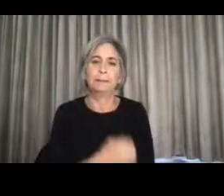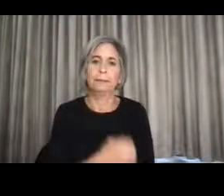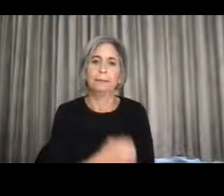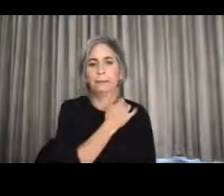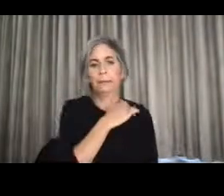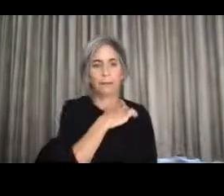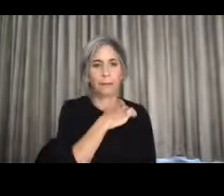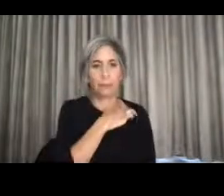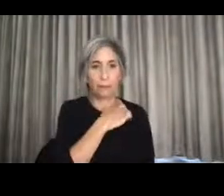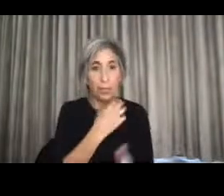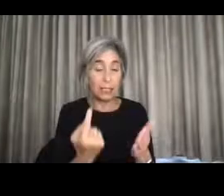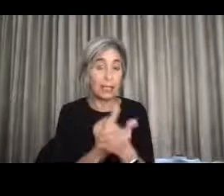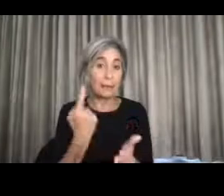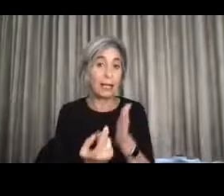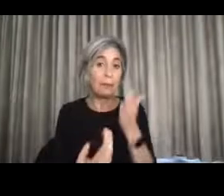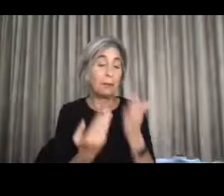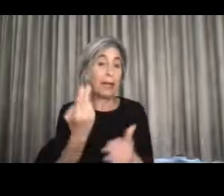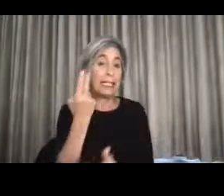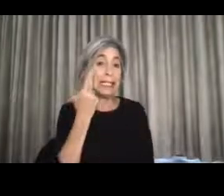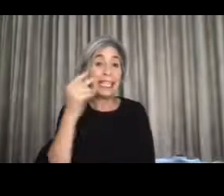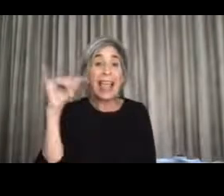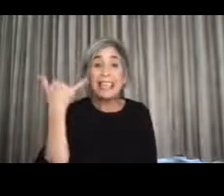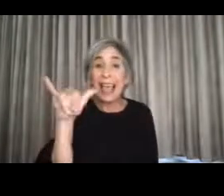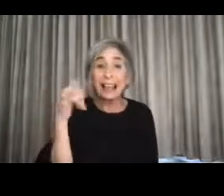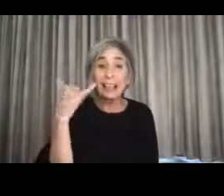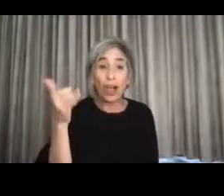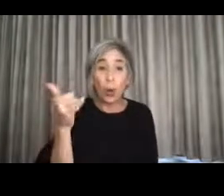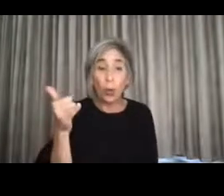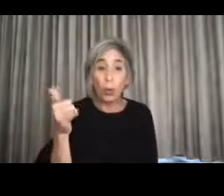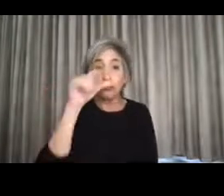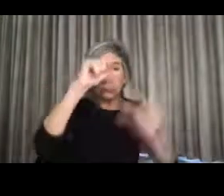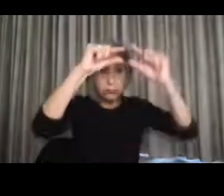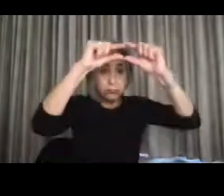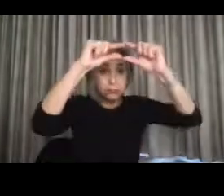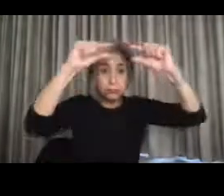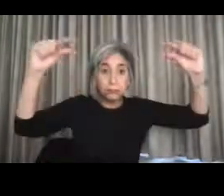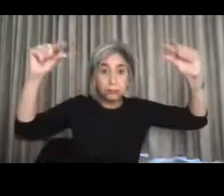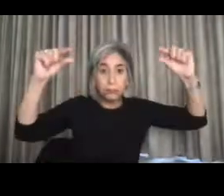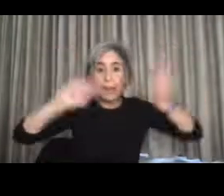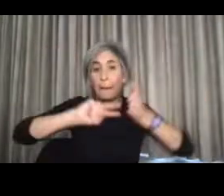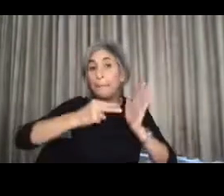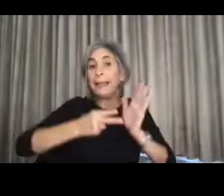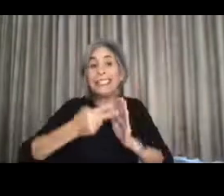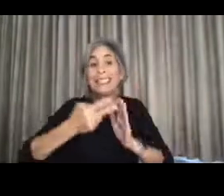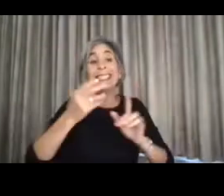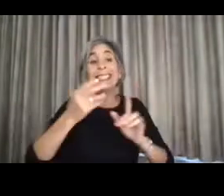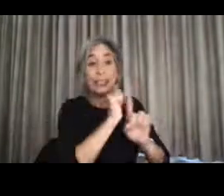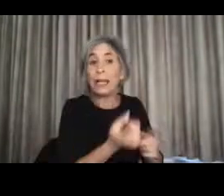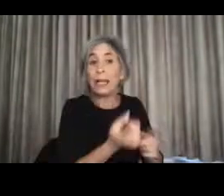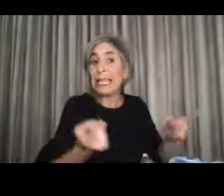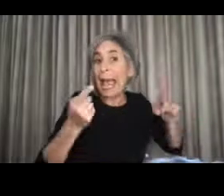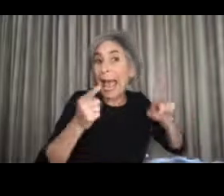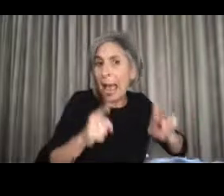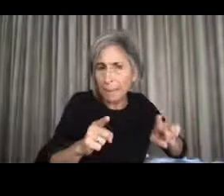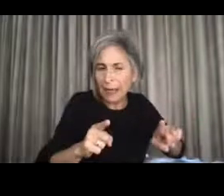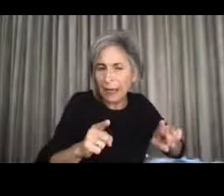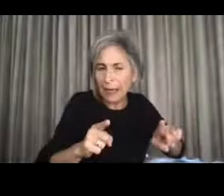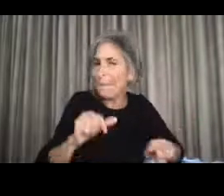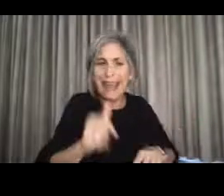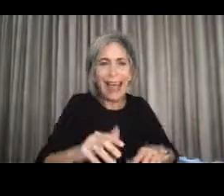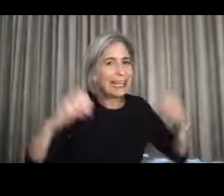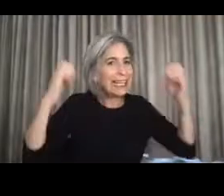Sometimes you might see that bar as yellow, and that would mean that there is some sort of situation, but not a true emergency.